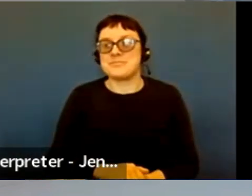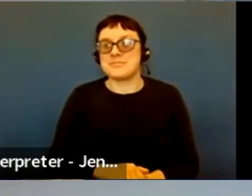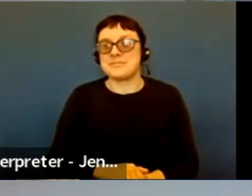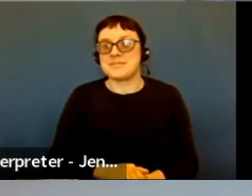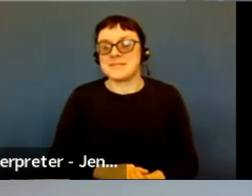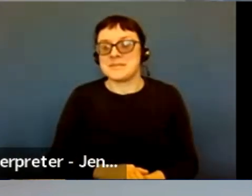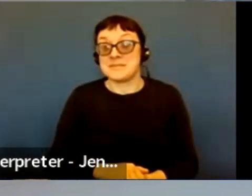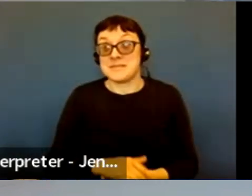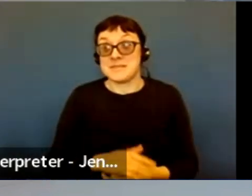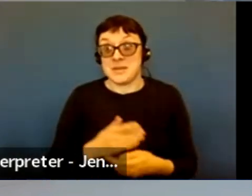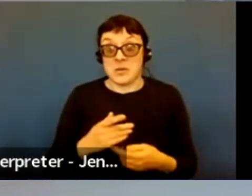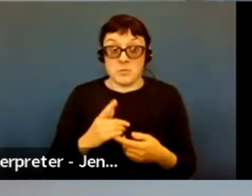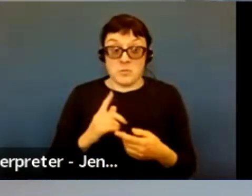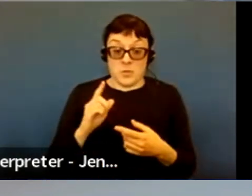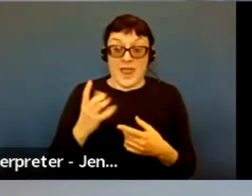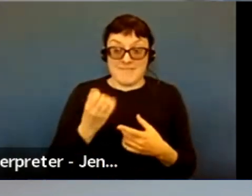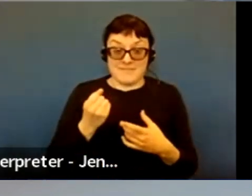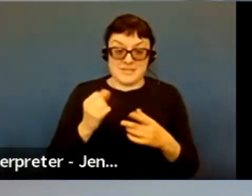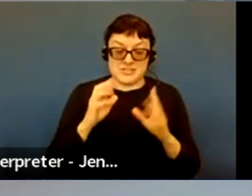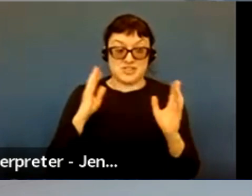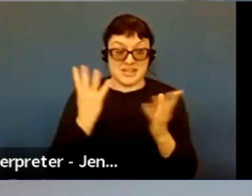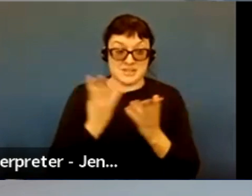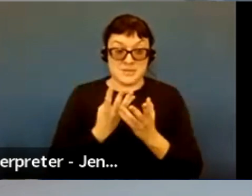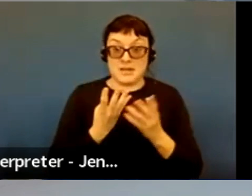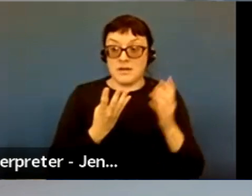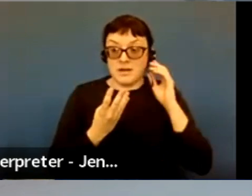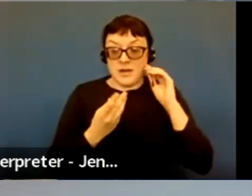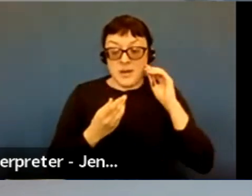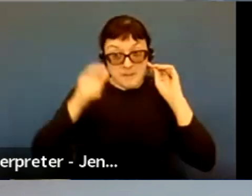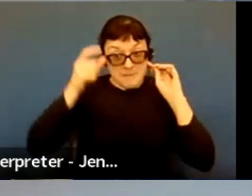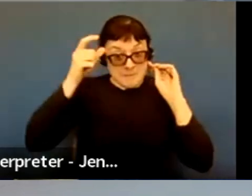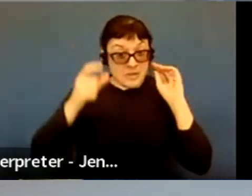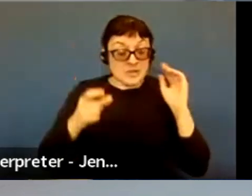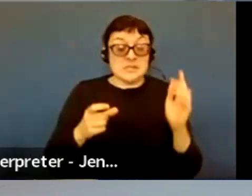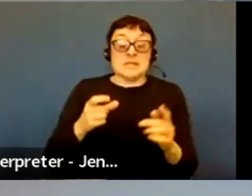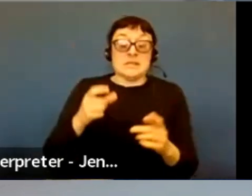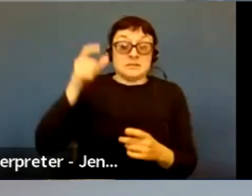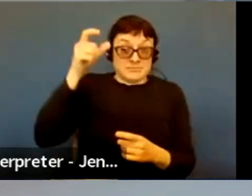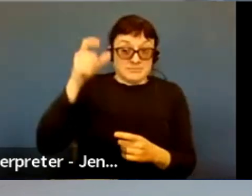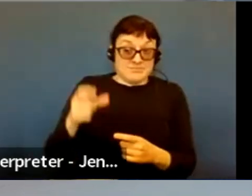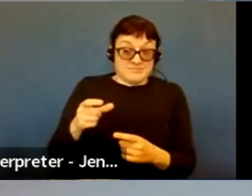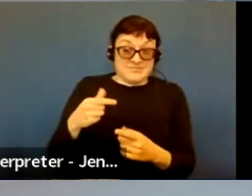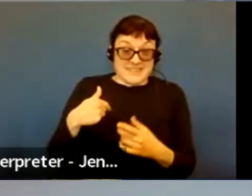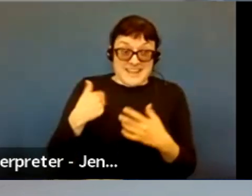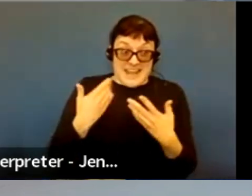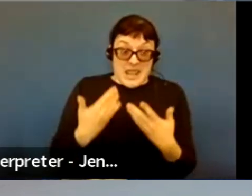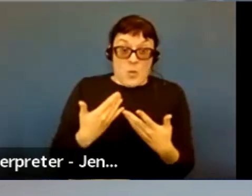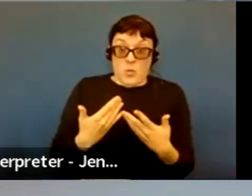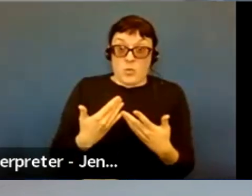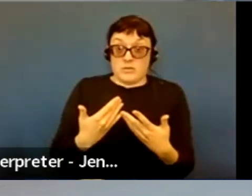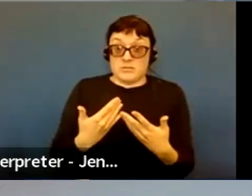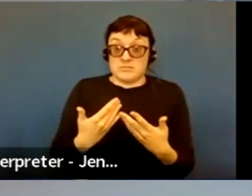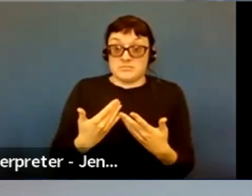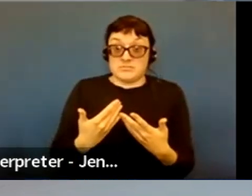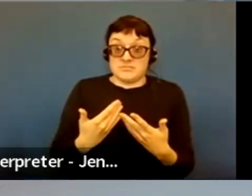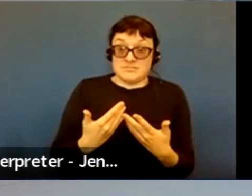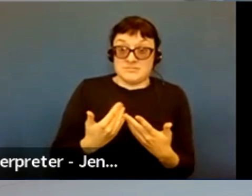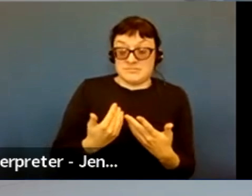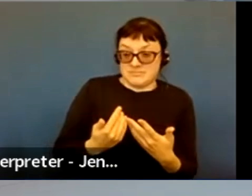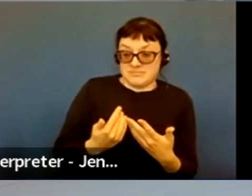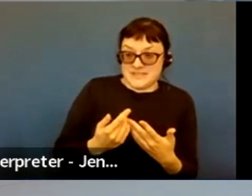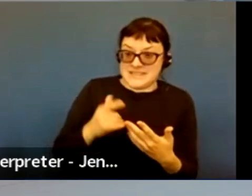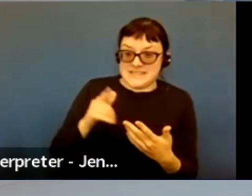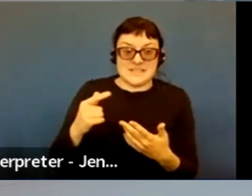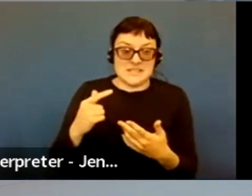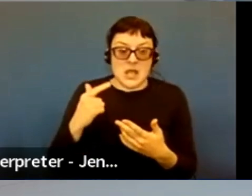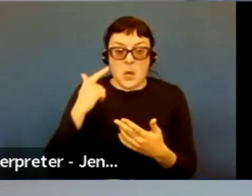that what we have with Shakespeare is somebody who, contrary actually to today's, we're now in a place where you're white, you're not